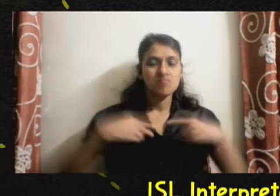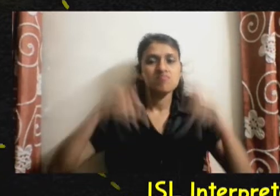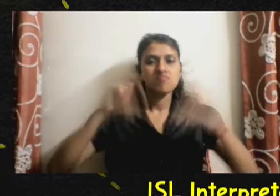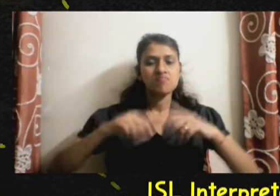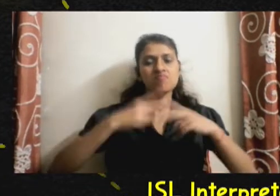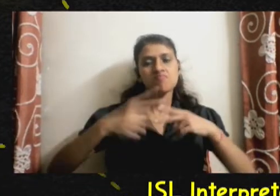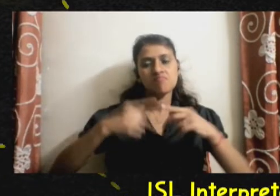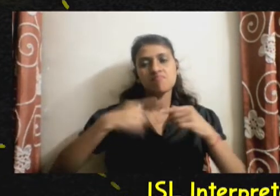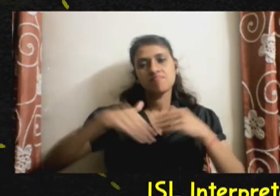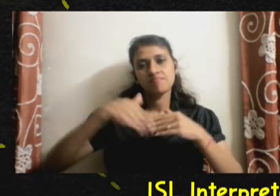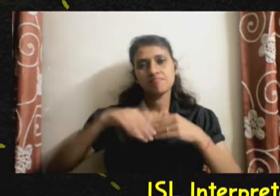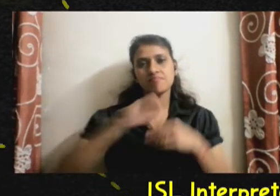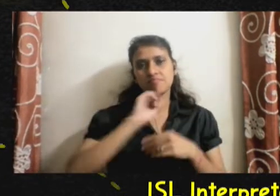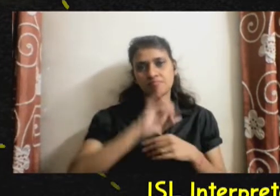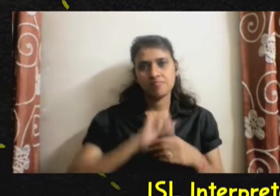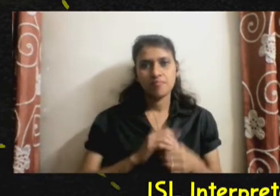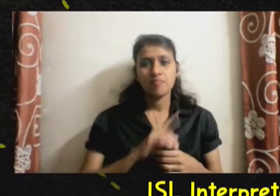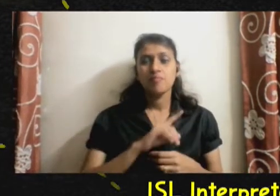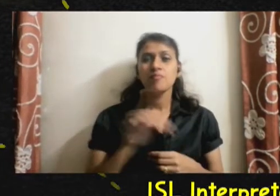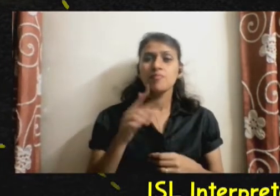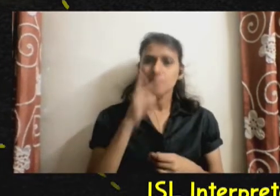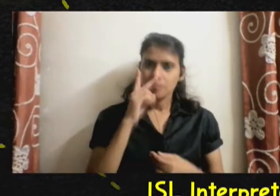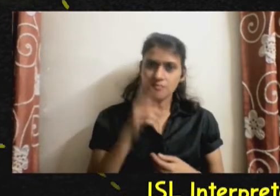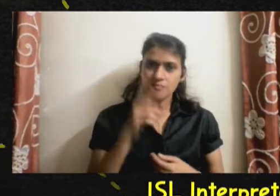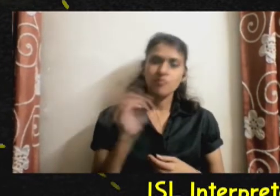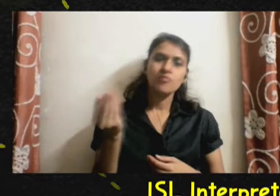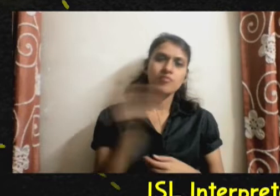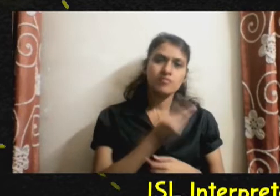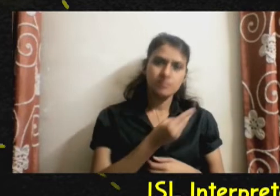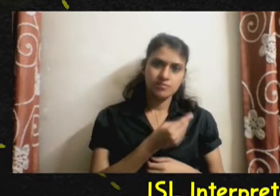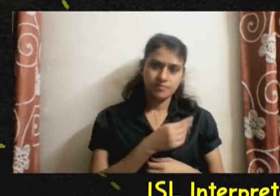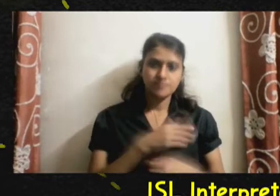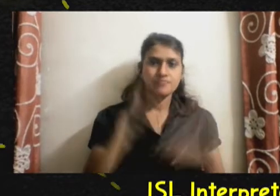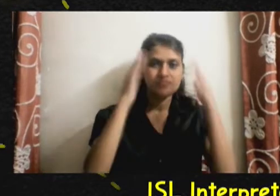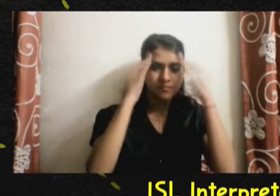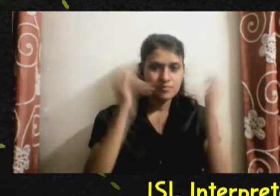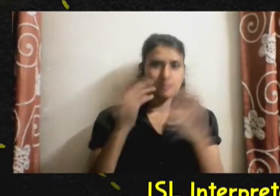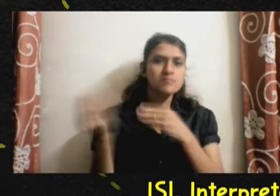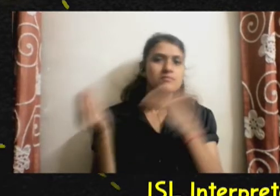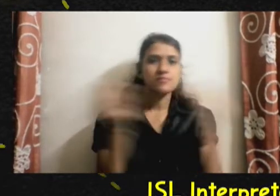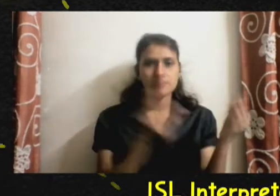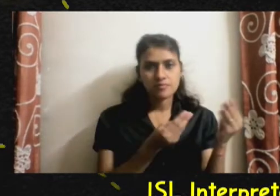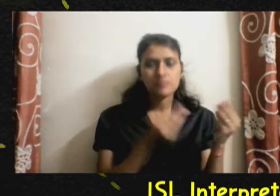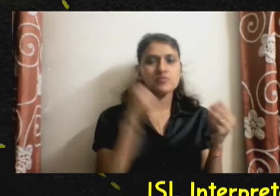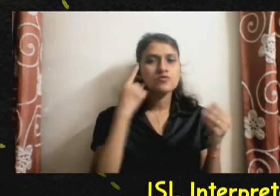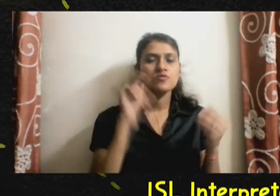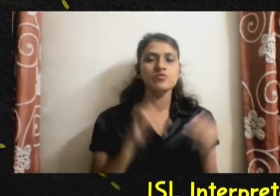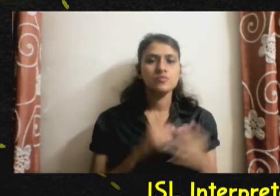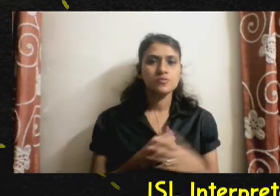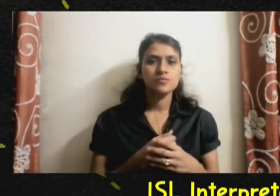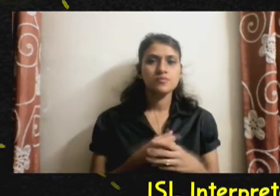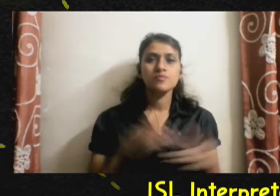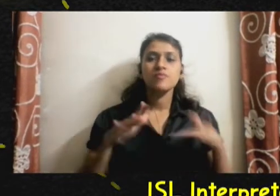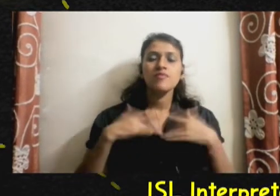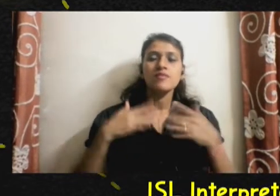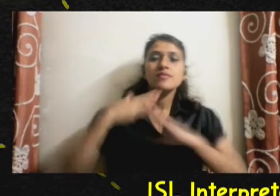that thing that you're providing a facilitation in order for them to feel